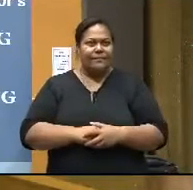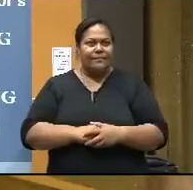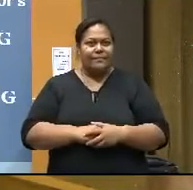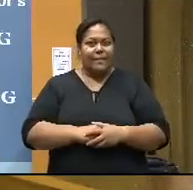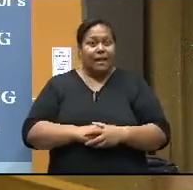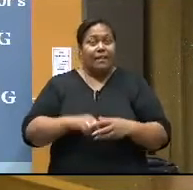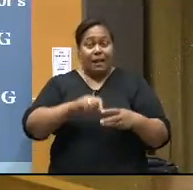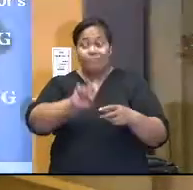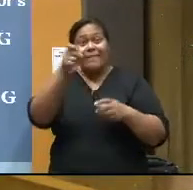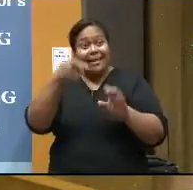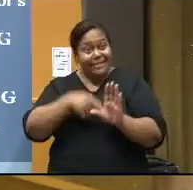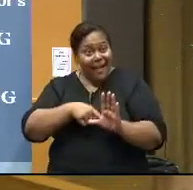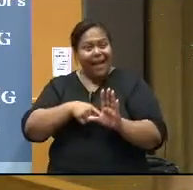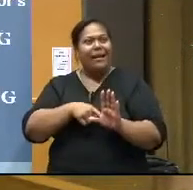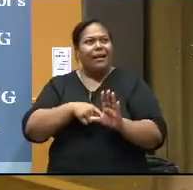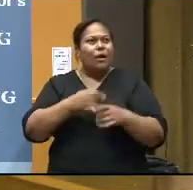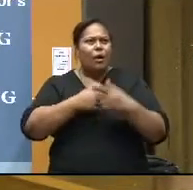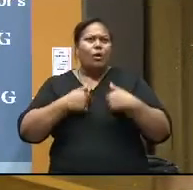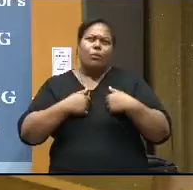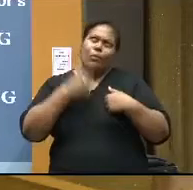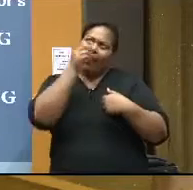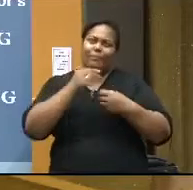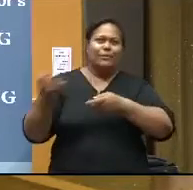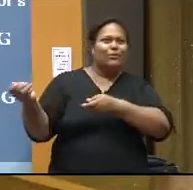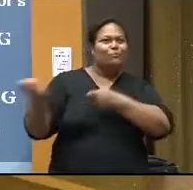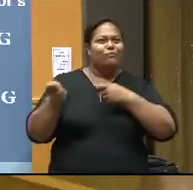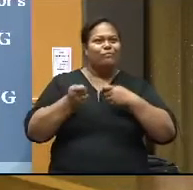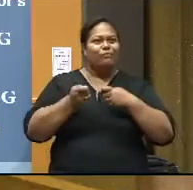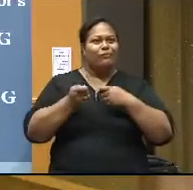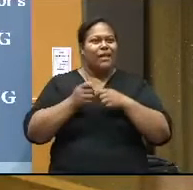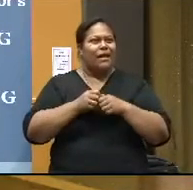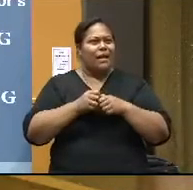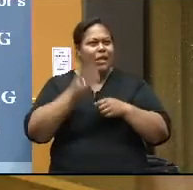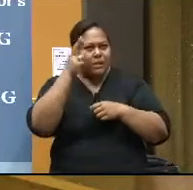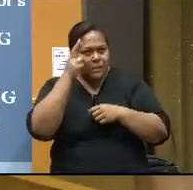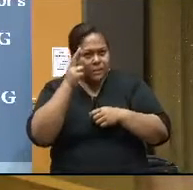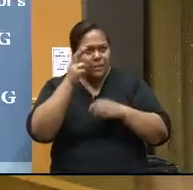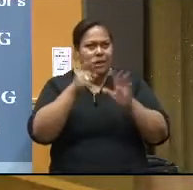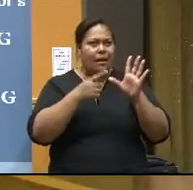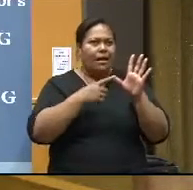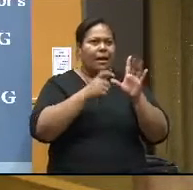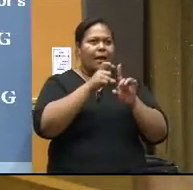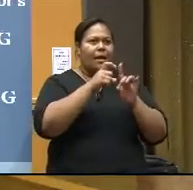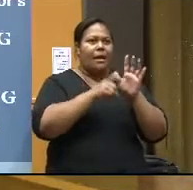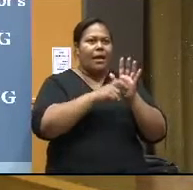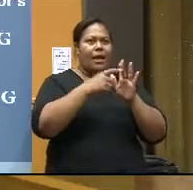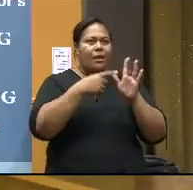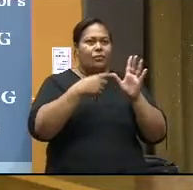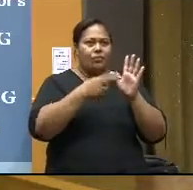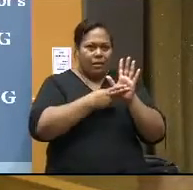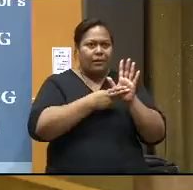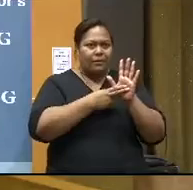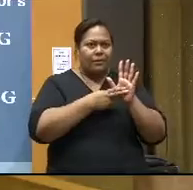year, we were able to bring, say, Adrian Webb, who talked about how he